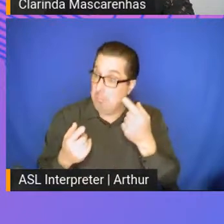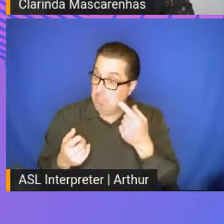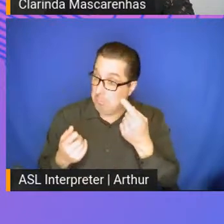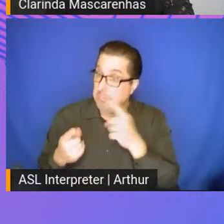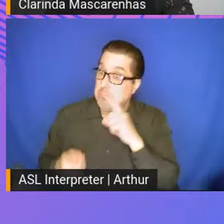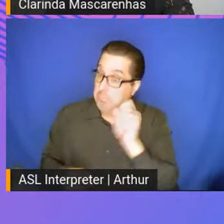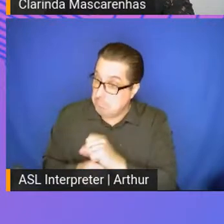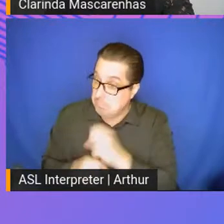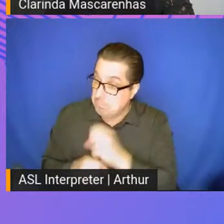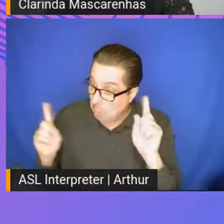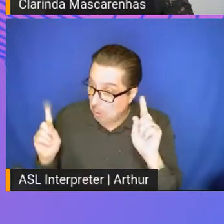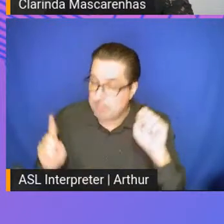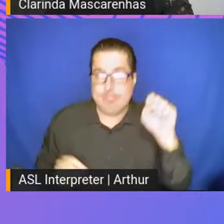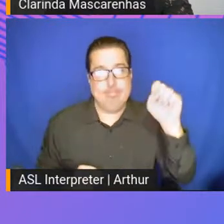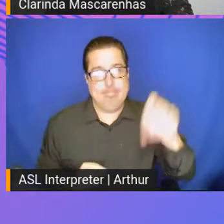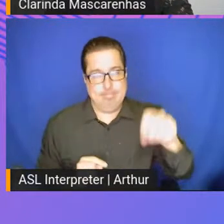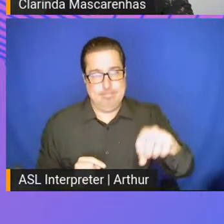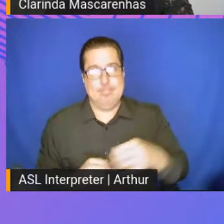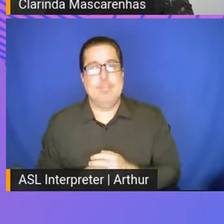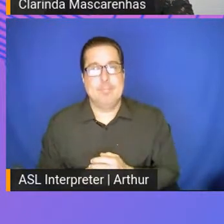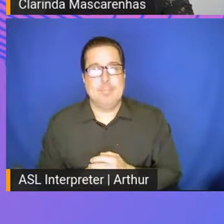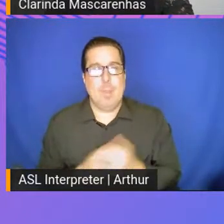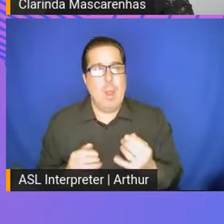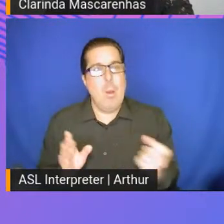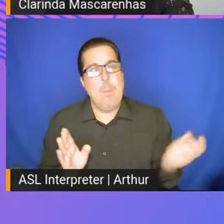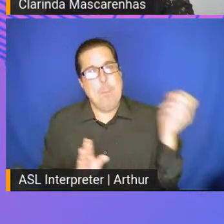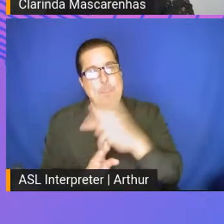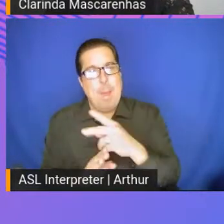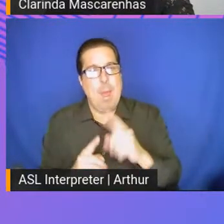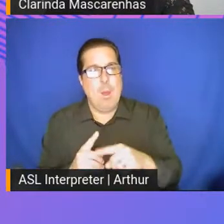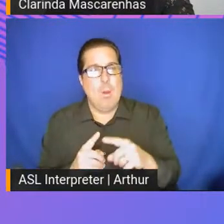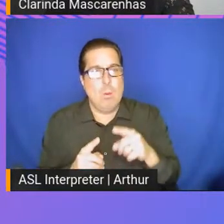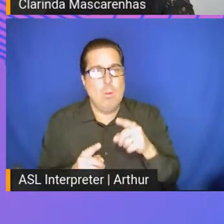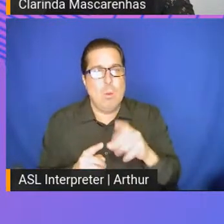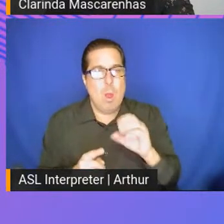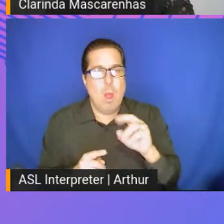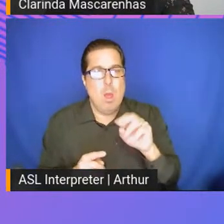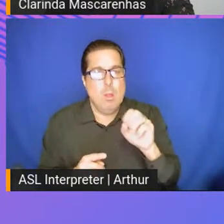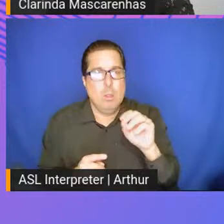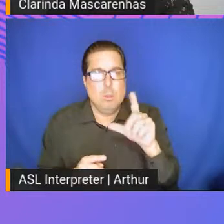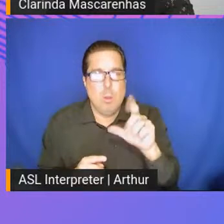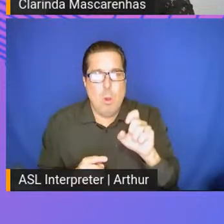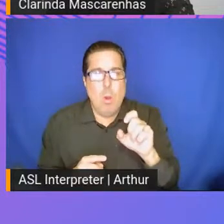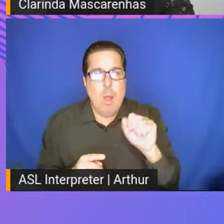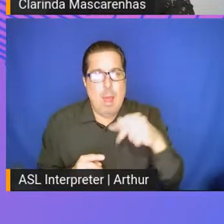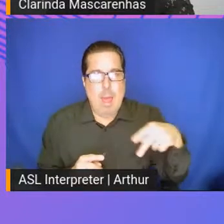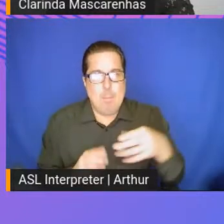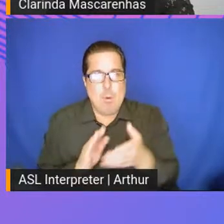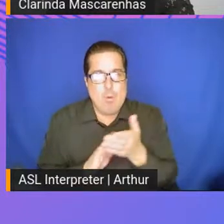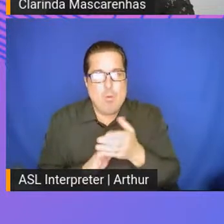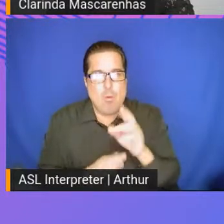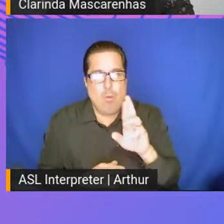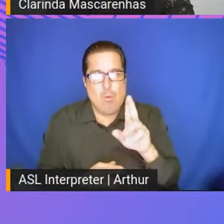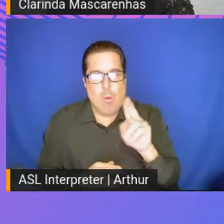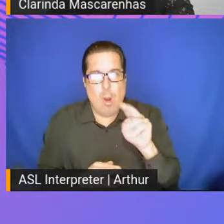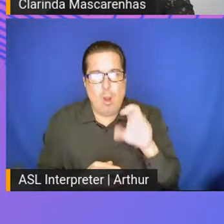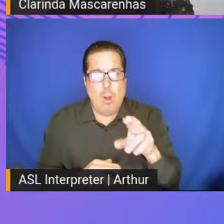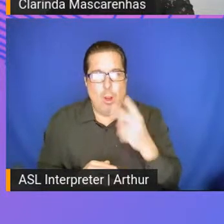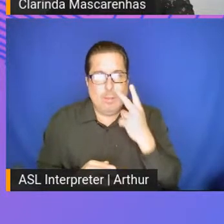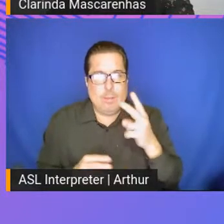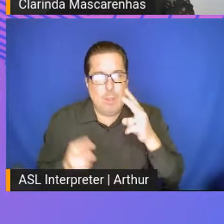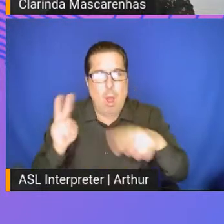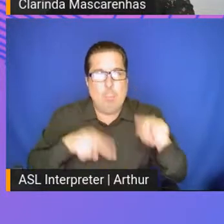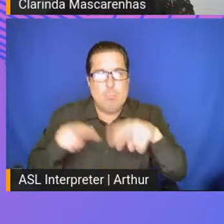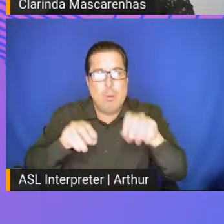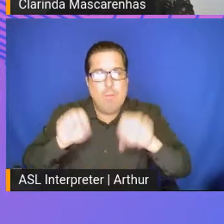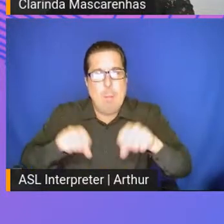And let's go back to our App Runner console. And you may notice there's a new observability tab.